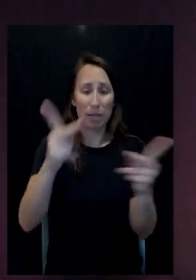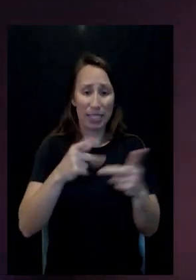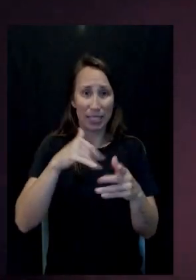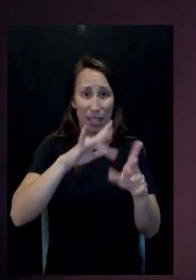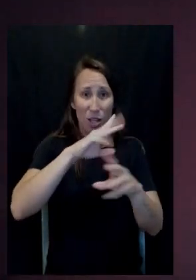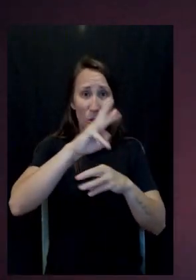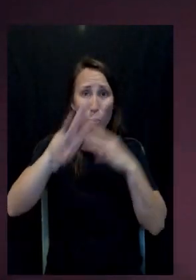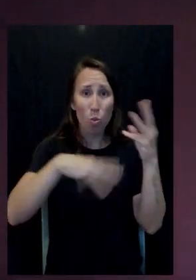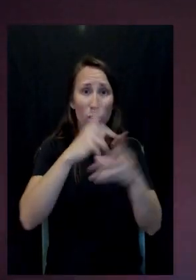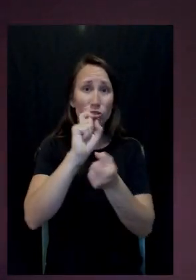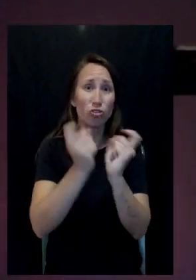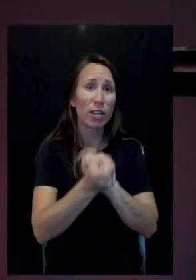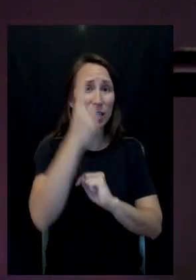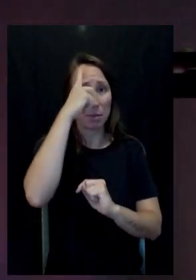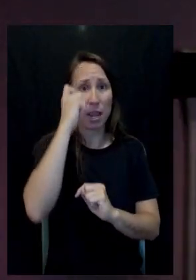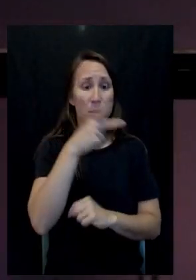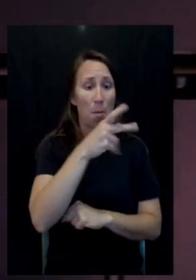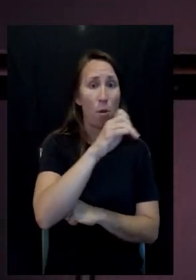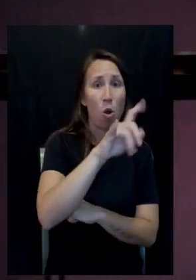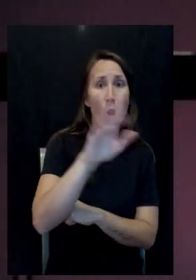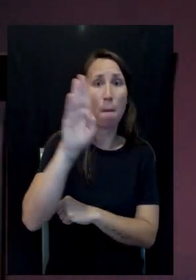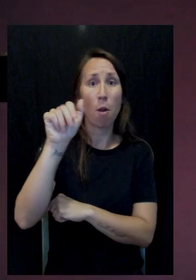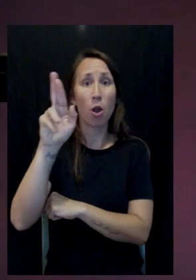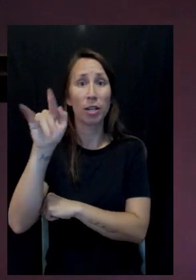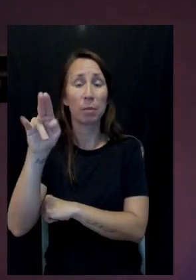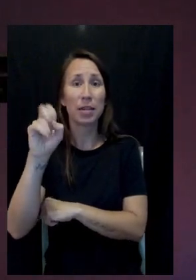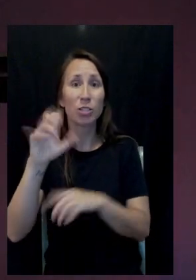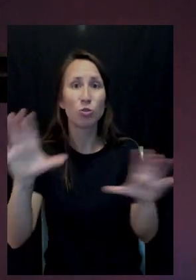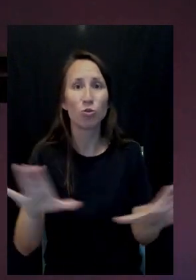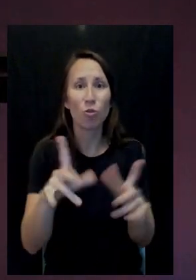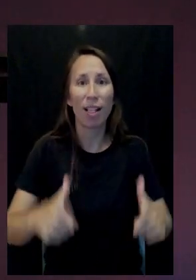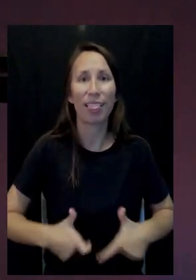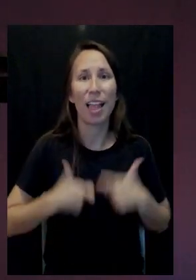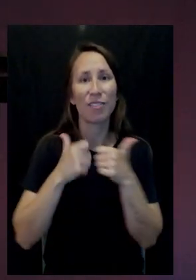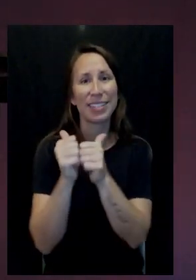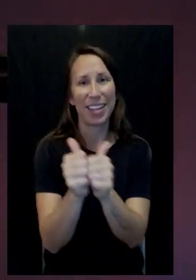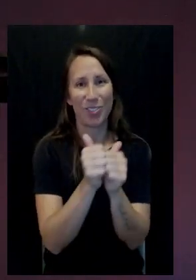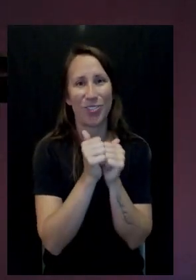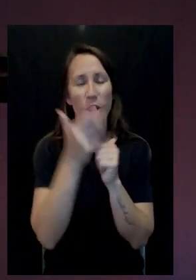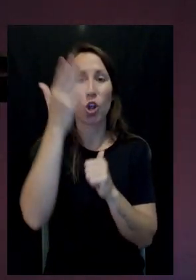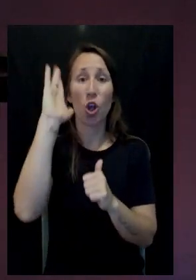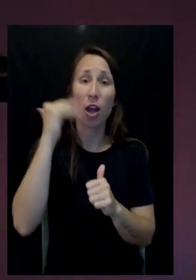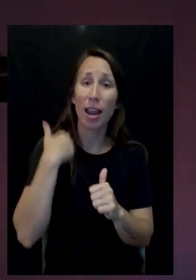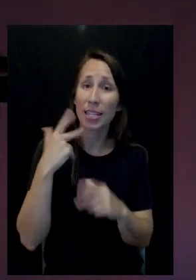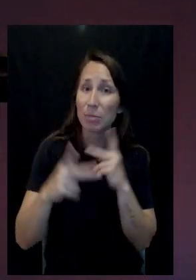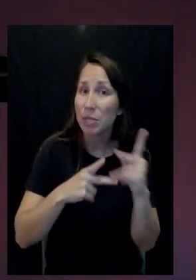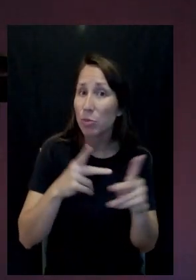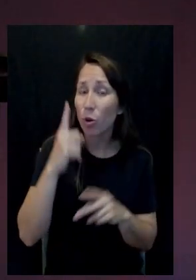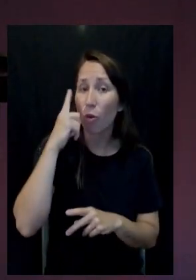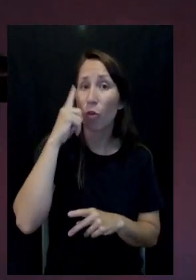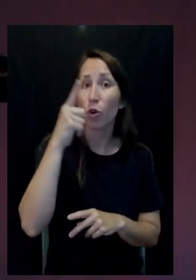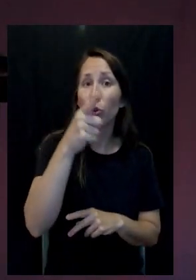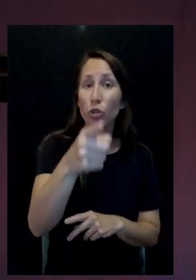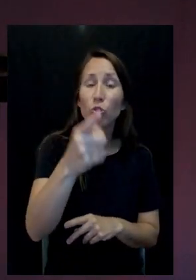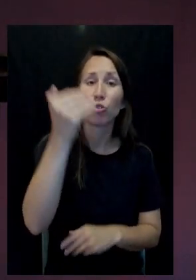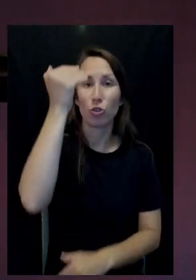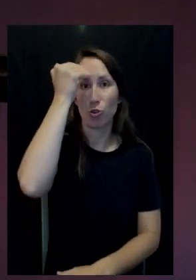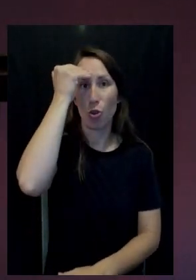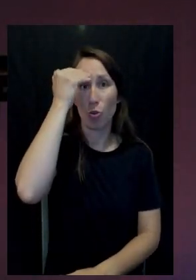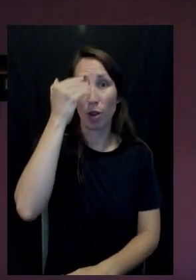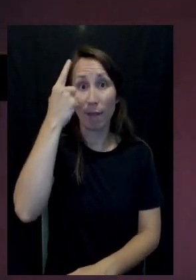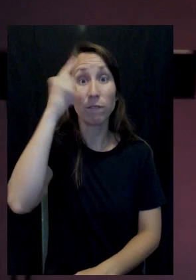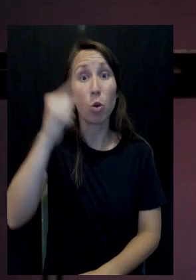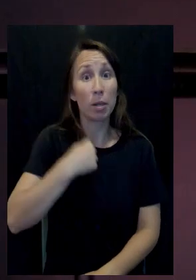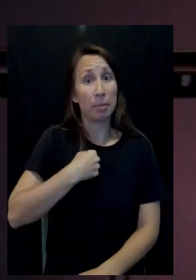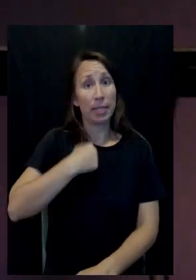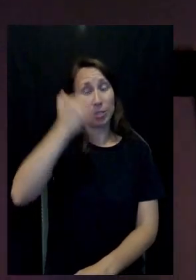gospel because of these two guys, listen to me, doing life together. God has people for you to know and for me